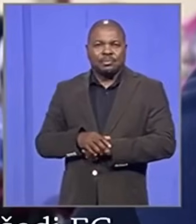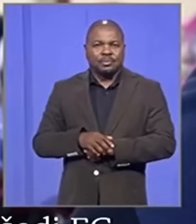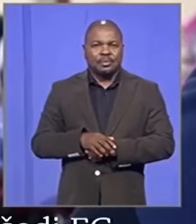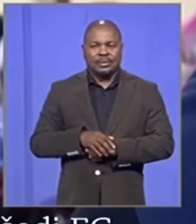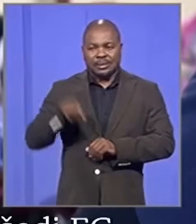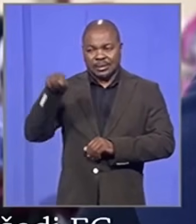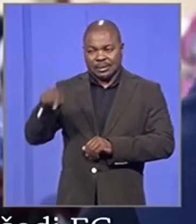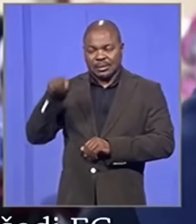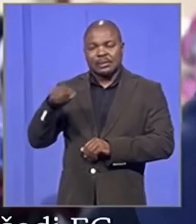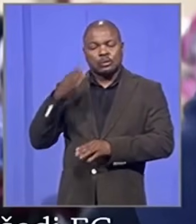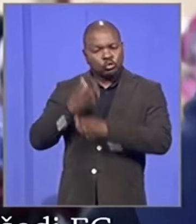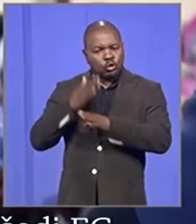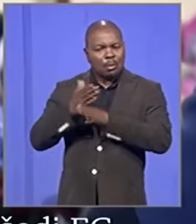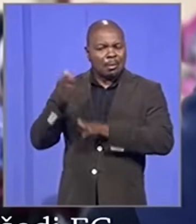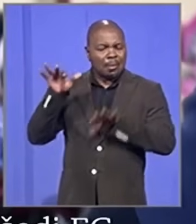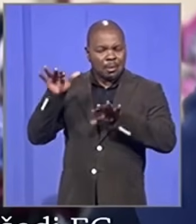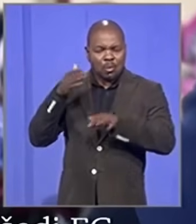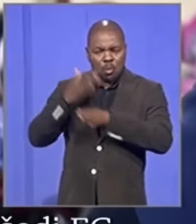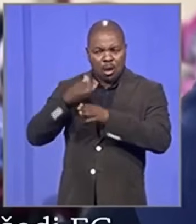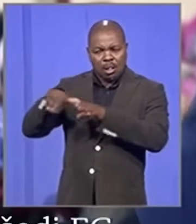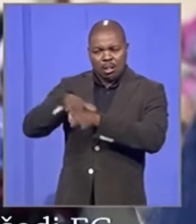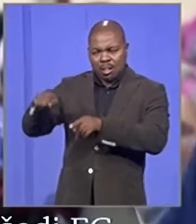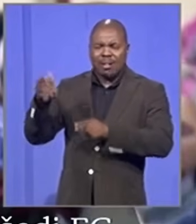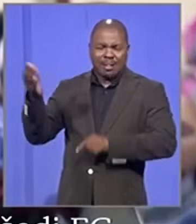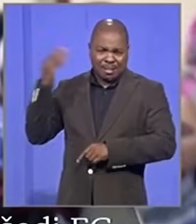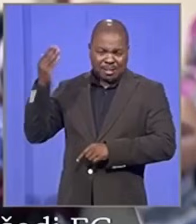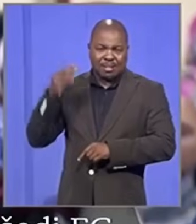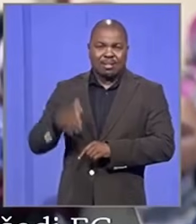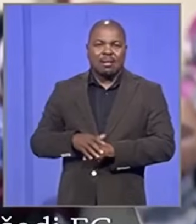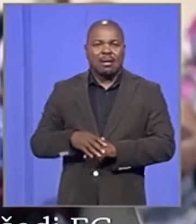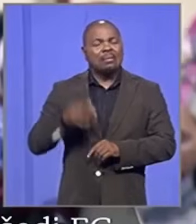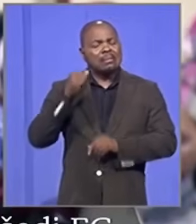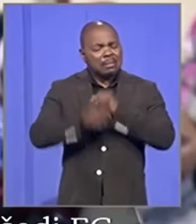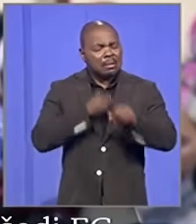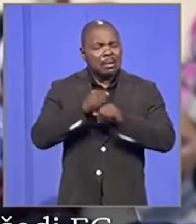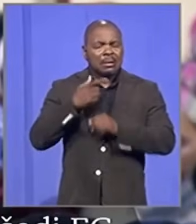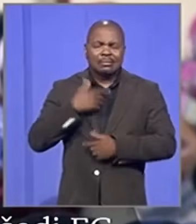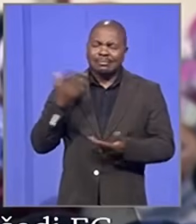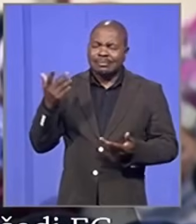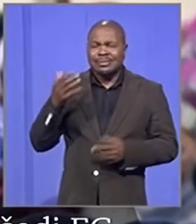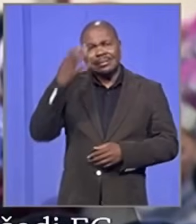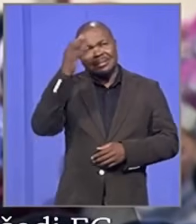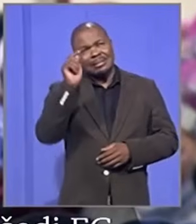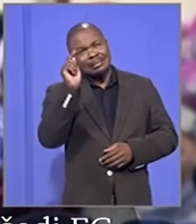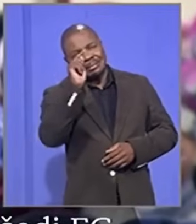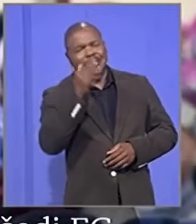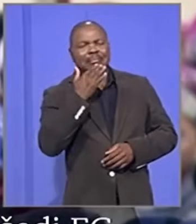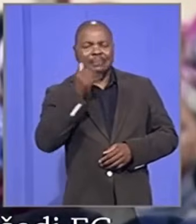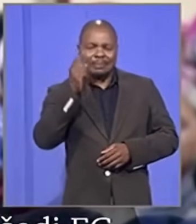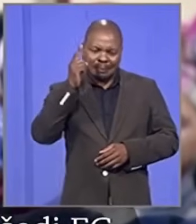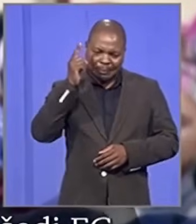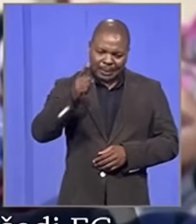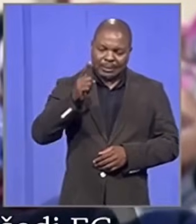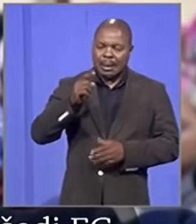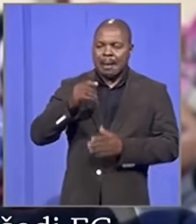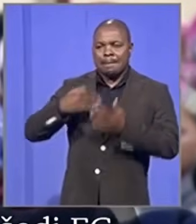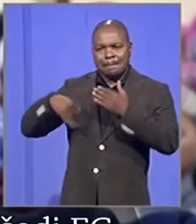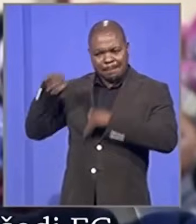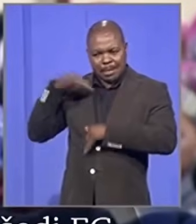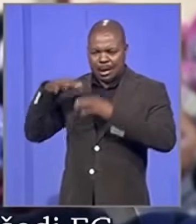it used to create employment for our own people. We have been calling for years that as government must